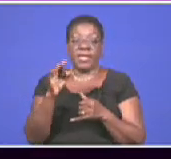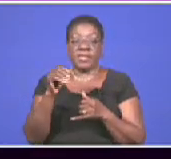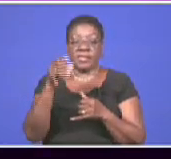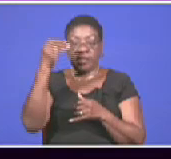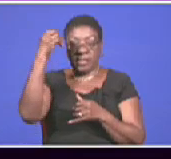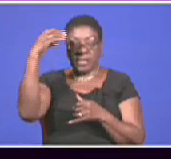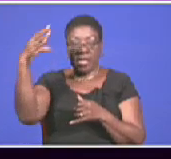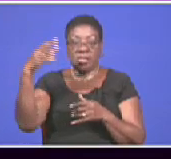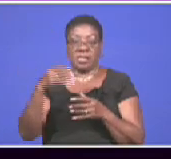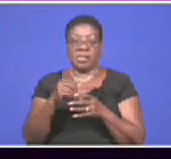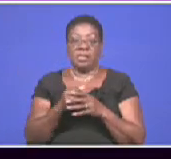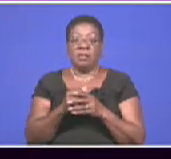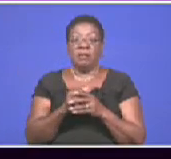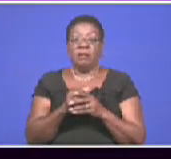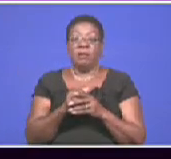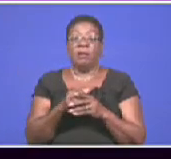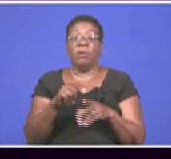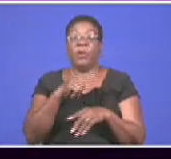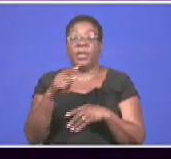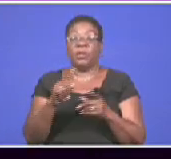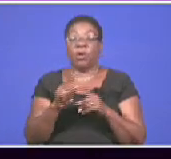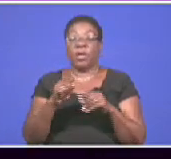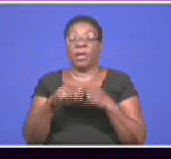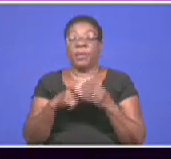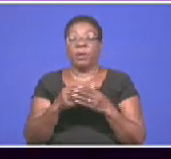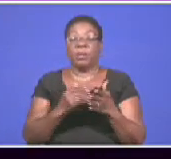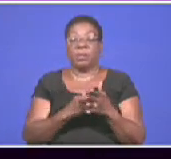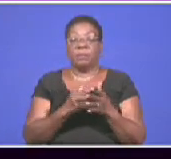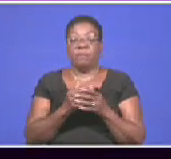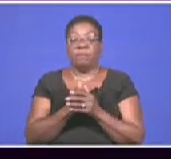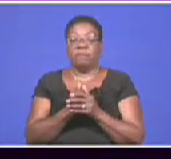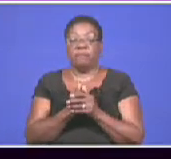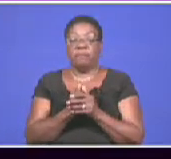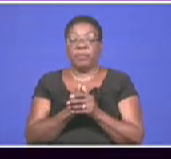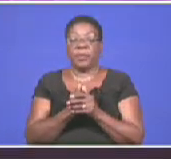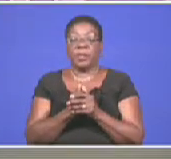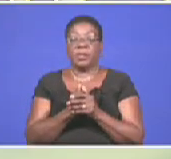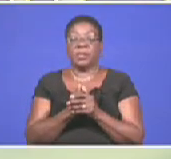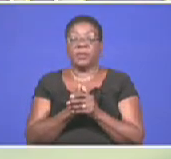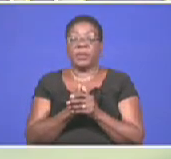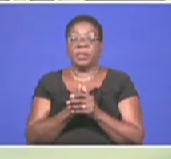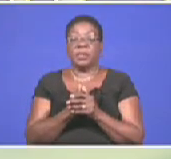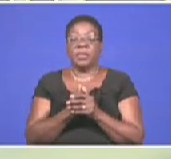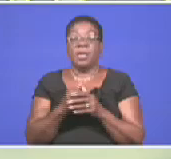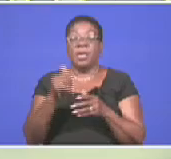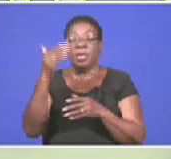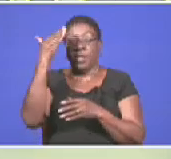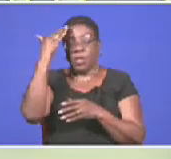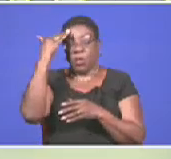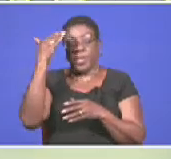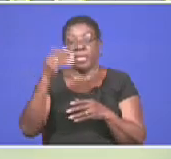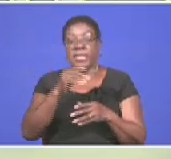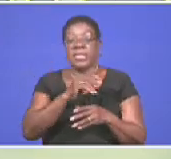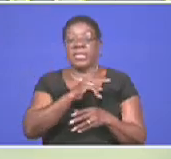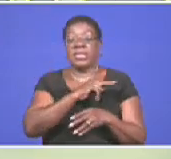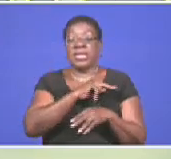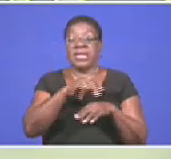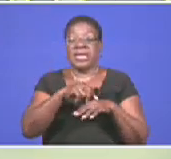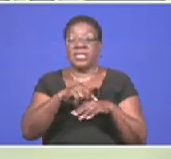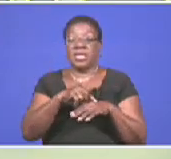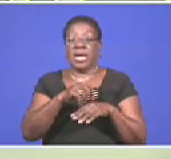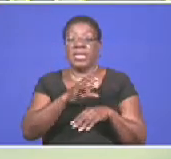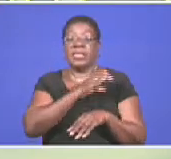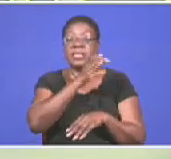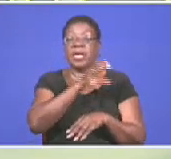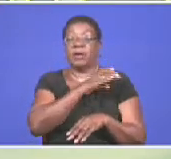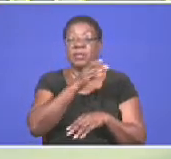Basketball Federation, Mario Boleg, weighing in on the matter. Knowing the nature and his character, I think he would have